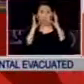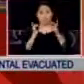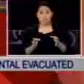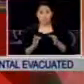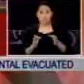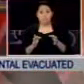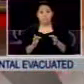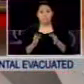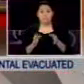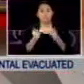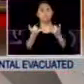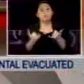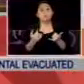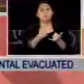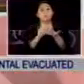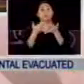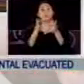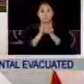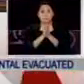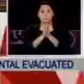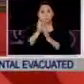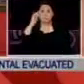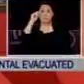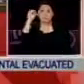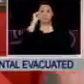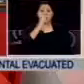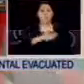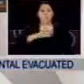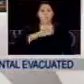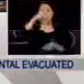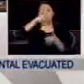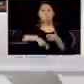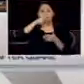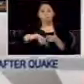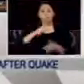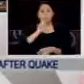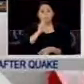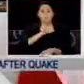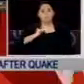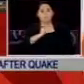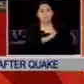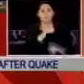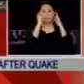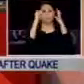now directing the majority floor leader to read the resolution of the court